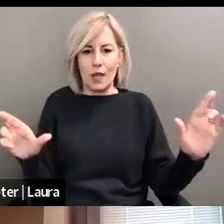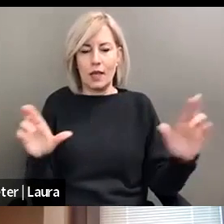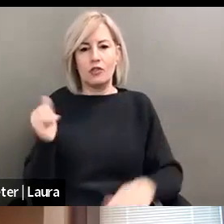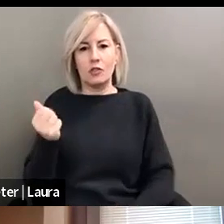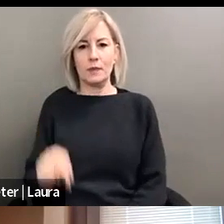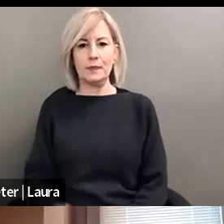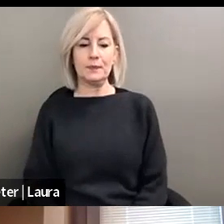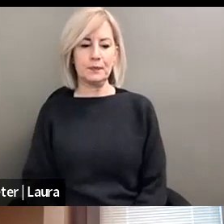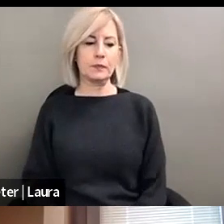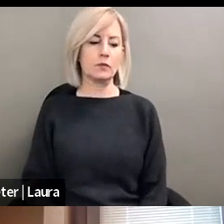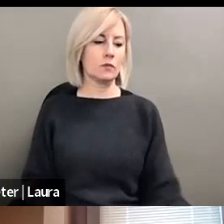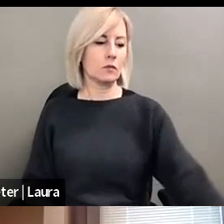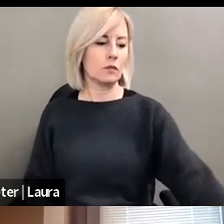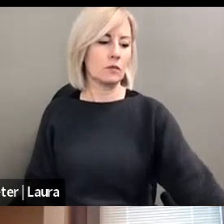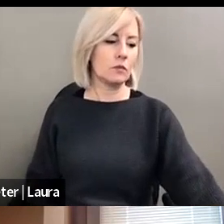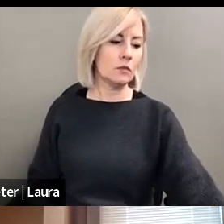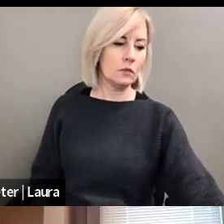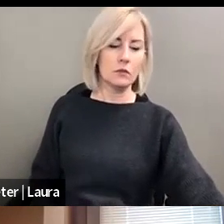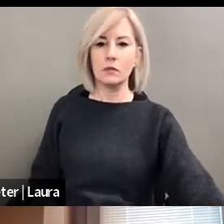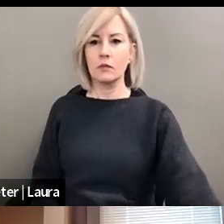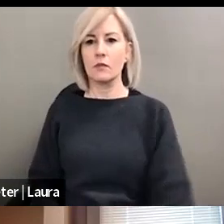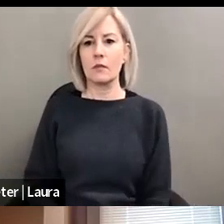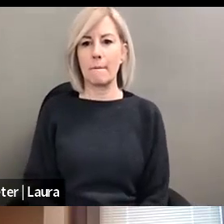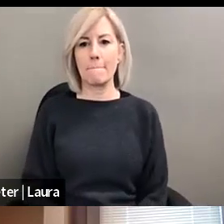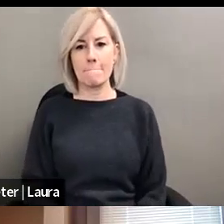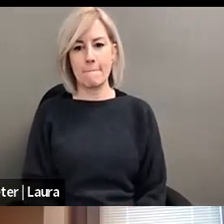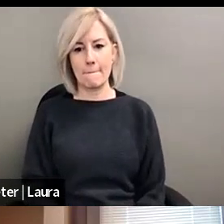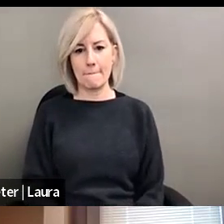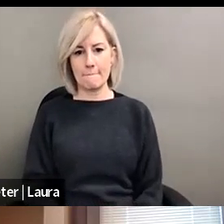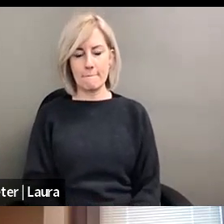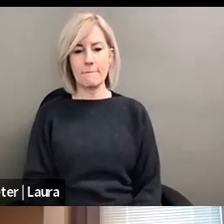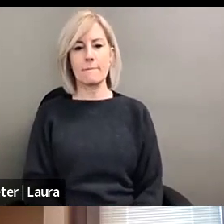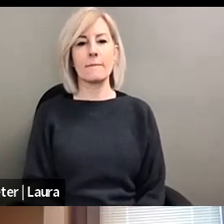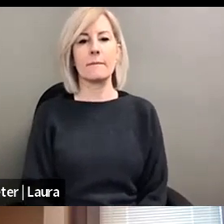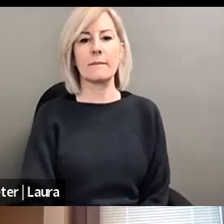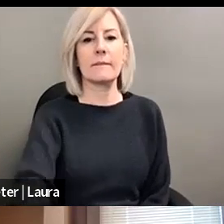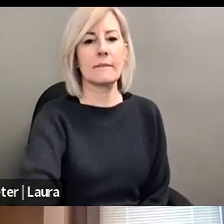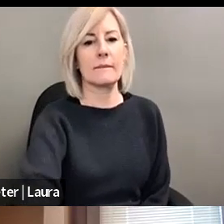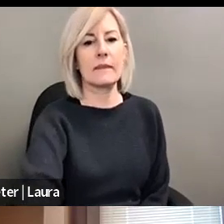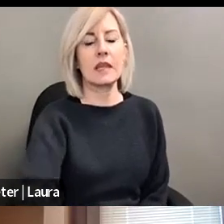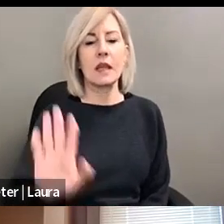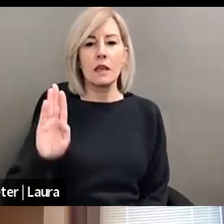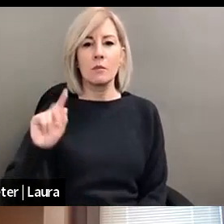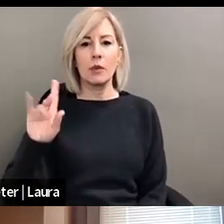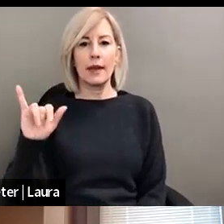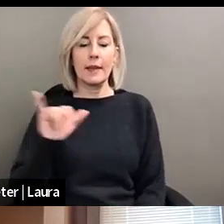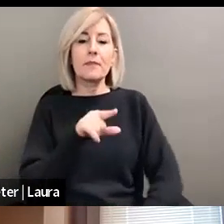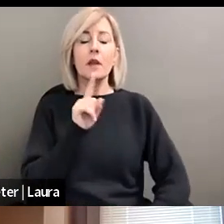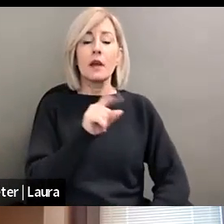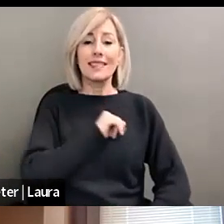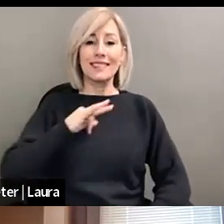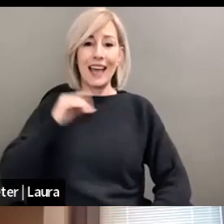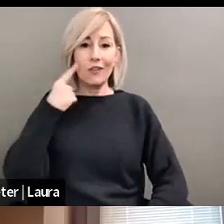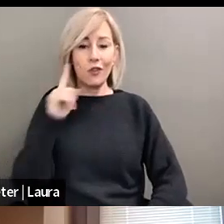January. So I'll kind of touch on the staff situation at the federal level, because it's a little bit different. We cover a